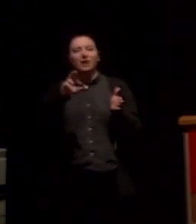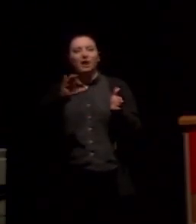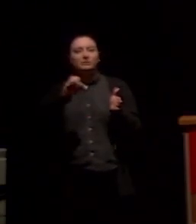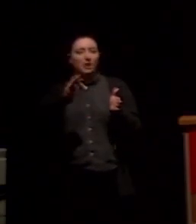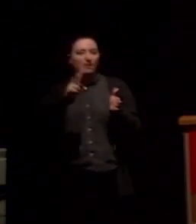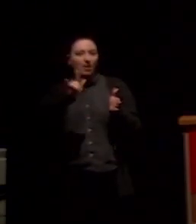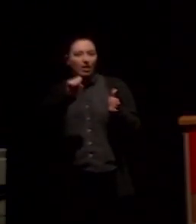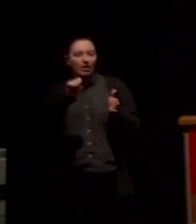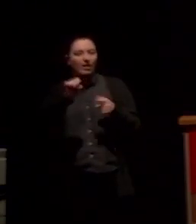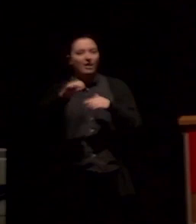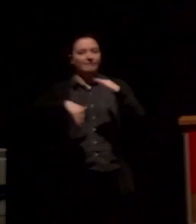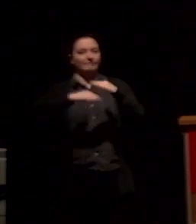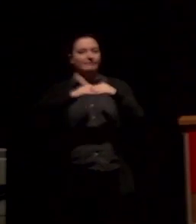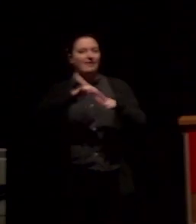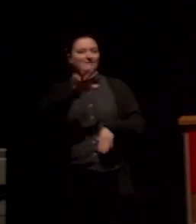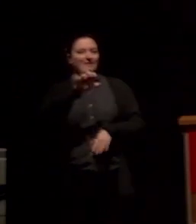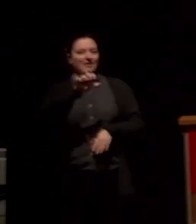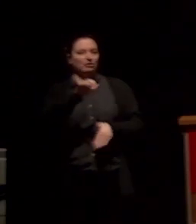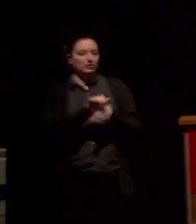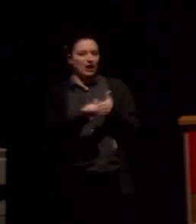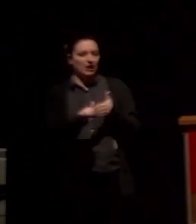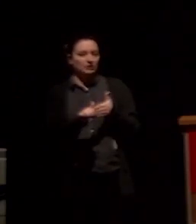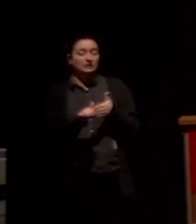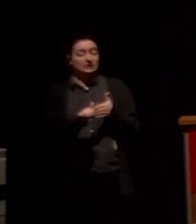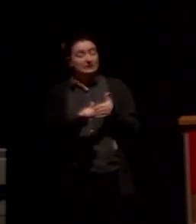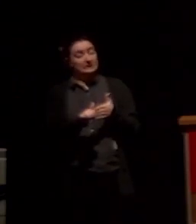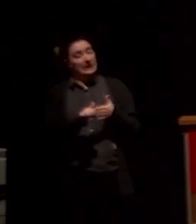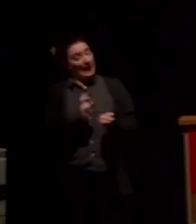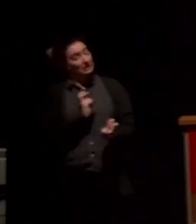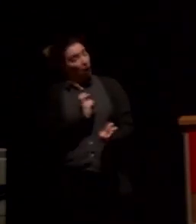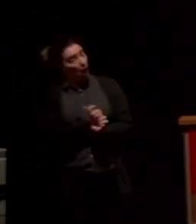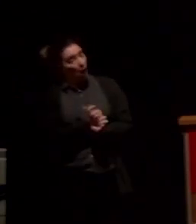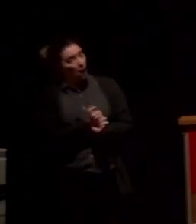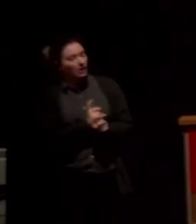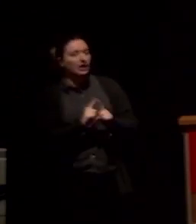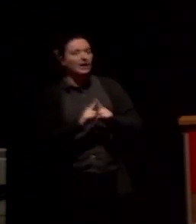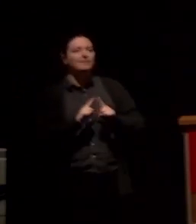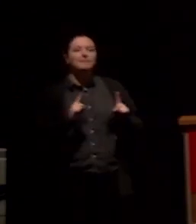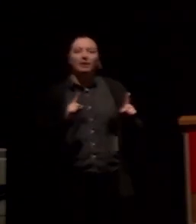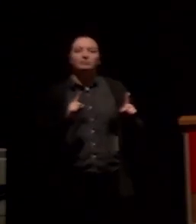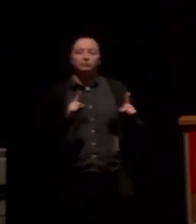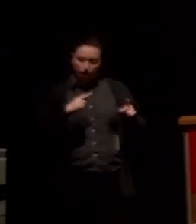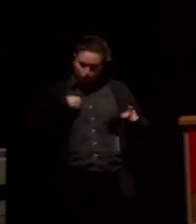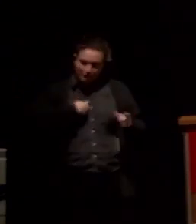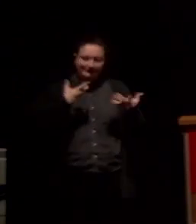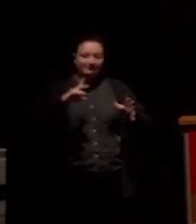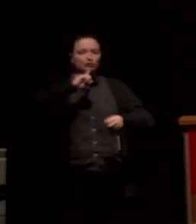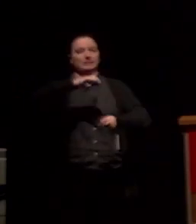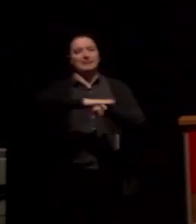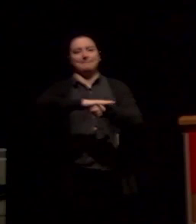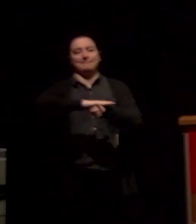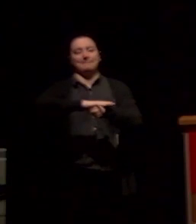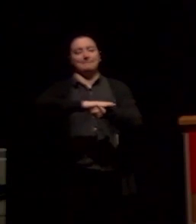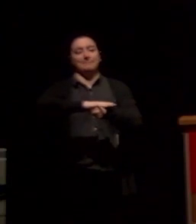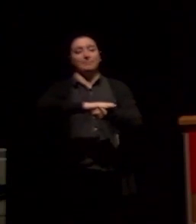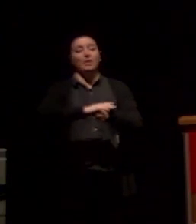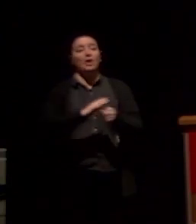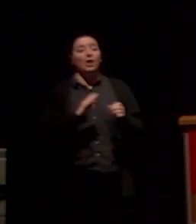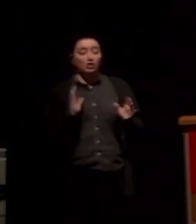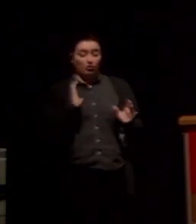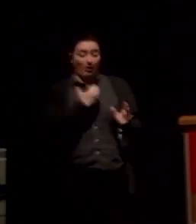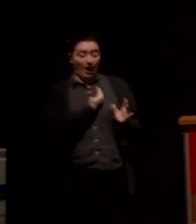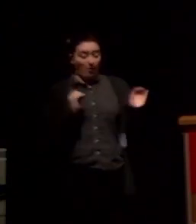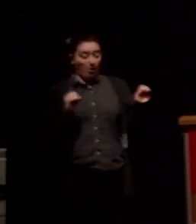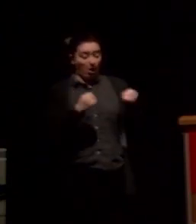it's hard to do a $500 deductible, but we've kind of made that commitment. We also, when we moved our offices, created a quiet